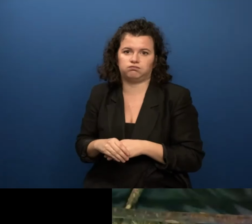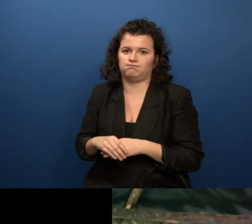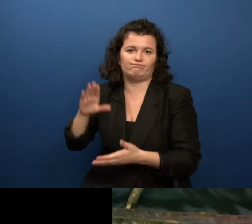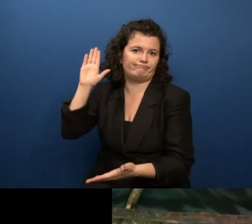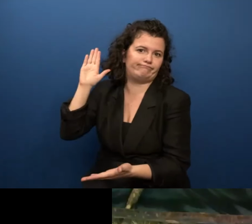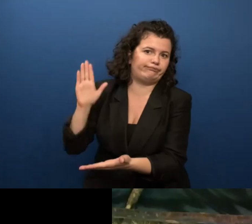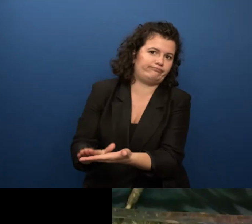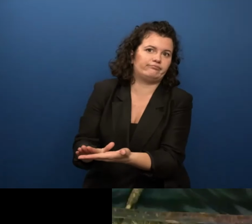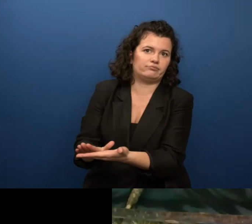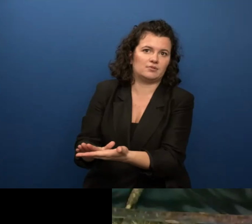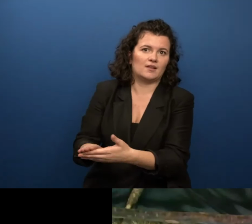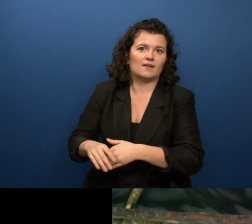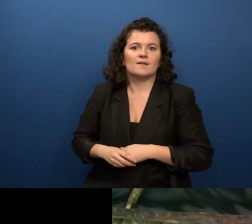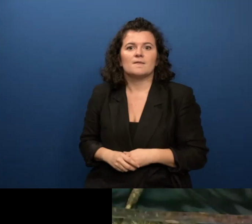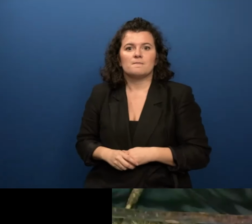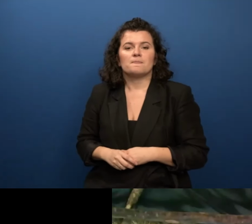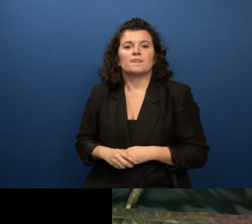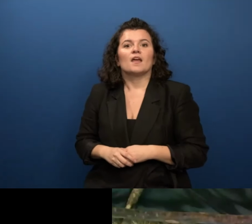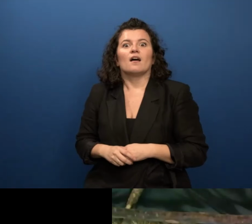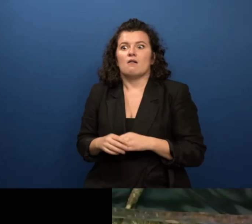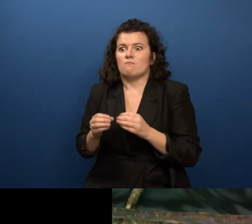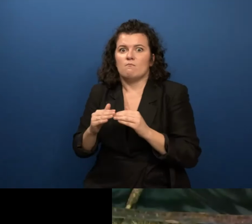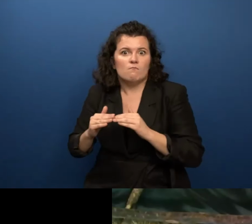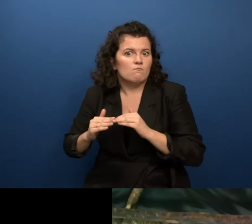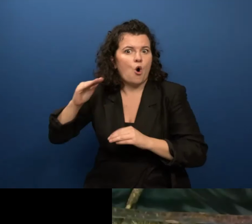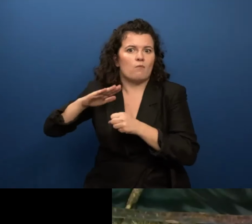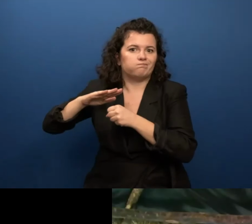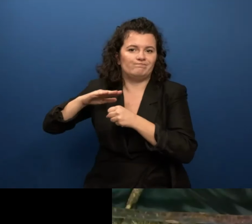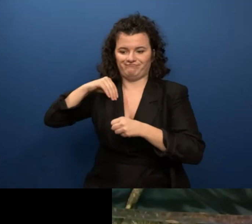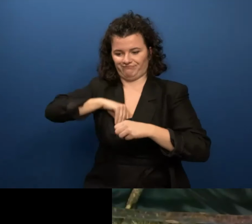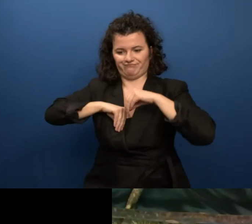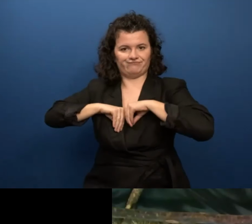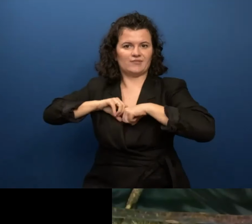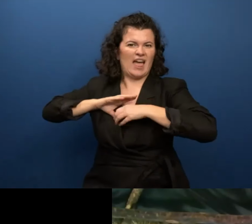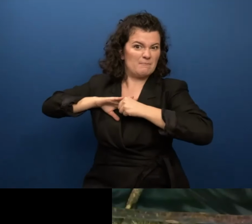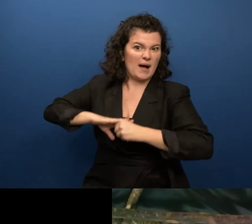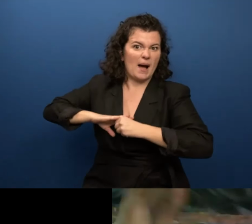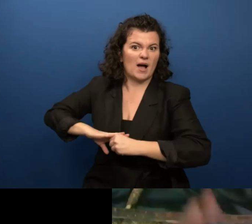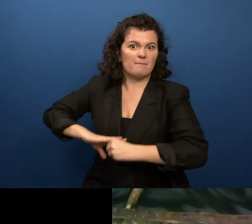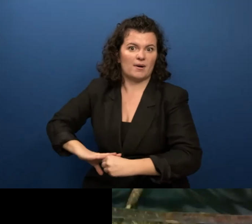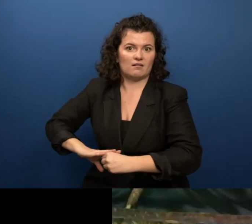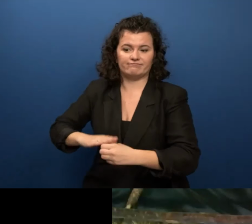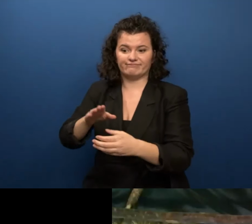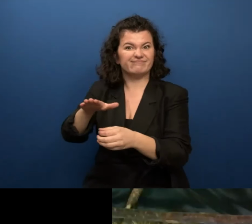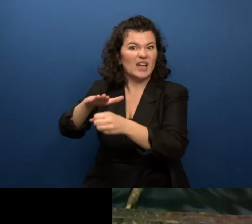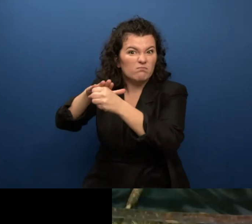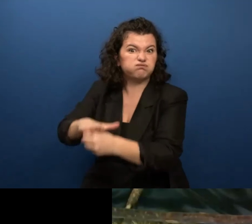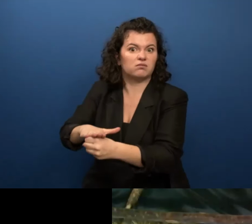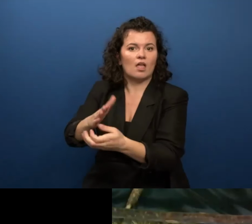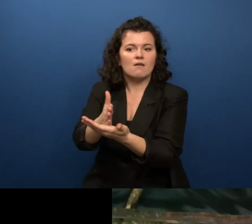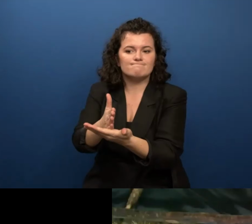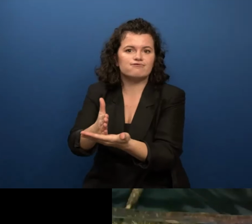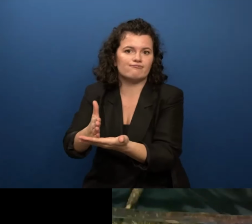becomes multiple. So we experience so many other discrimination, and we are being pushed away from